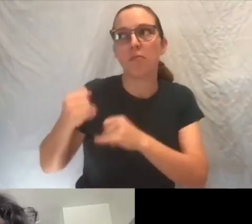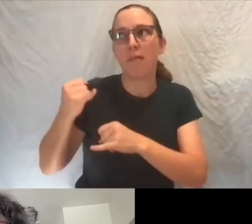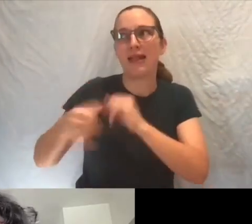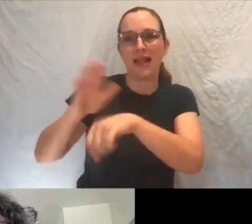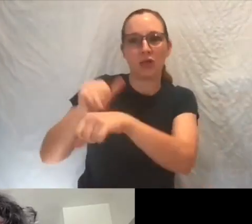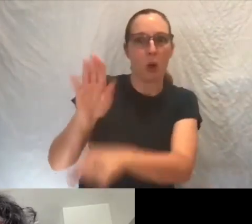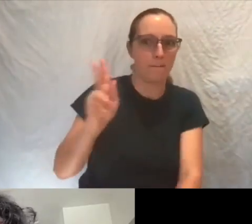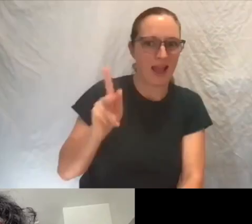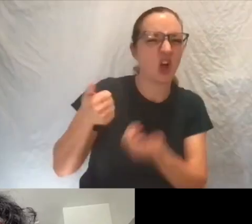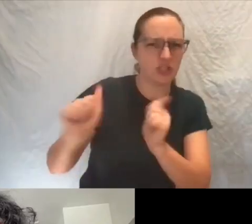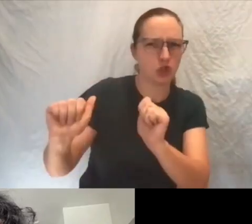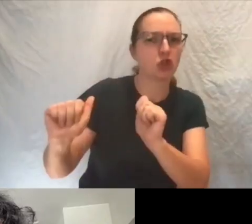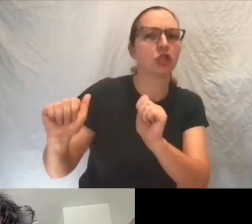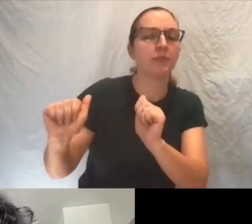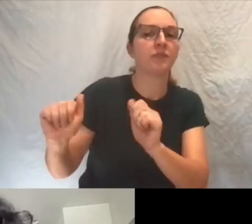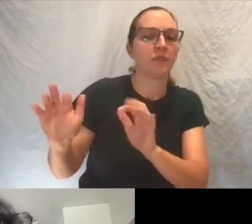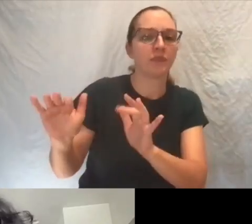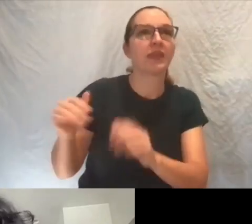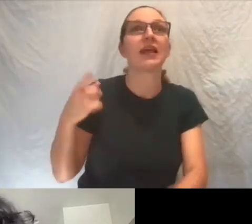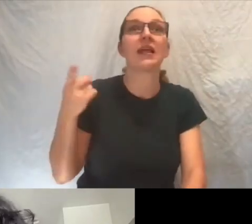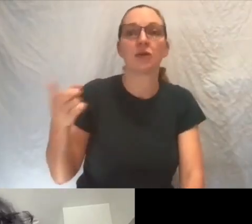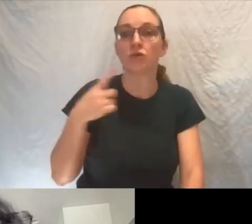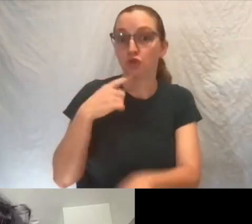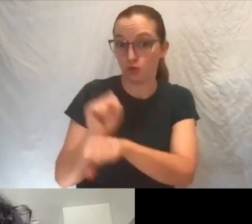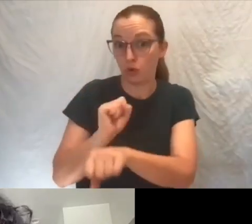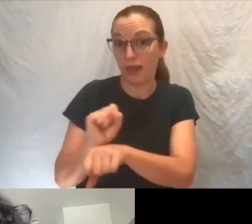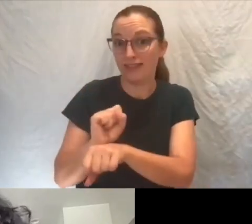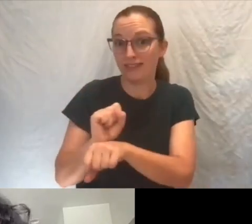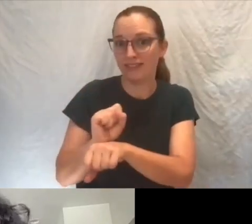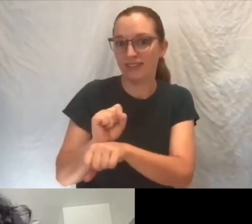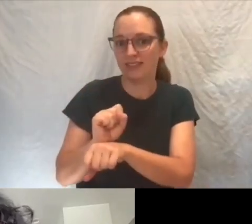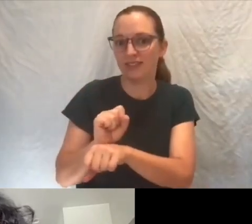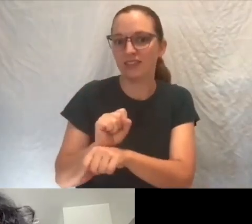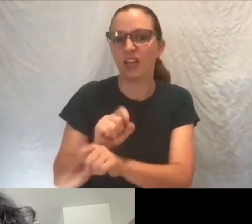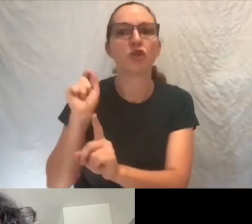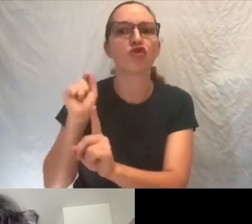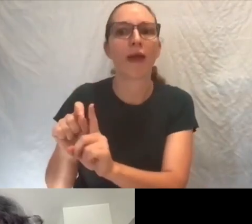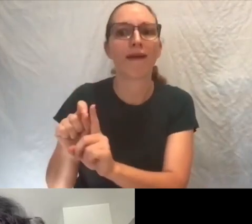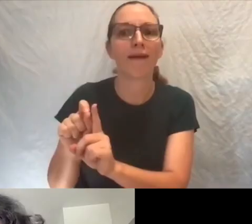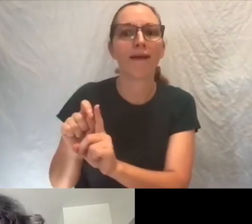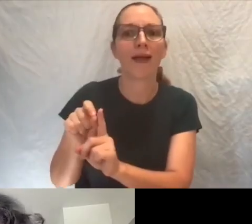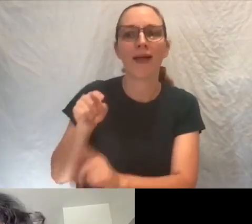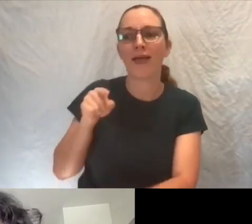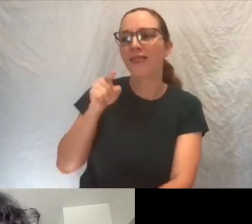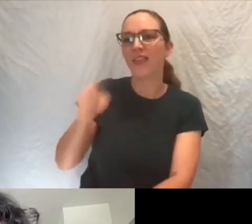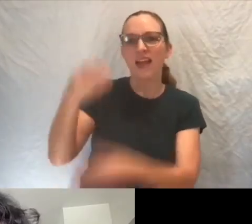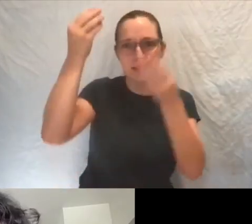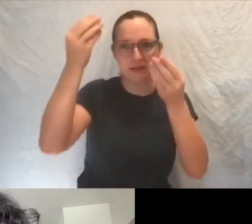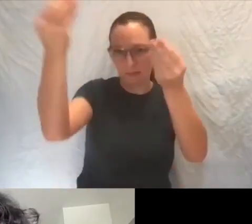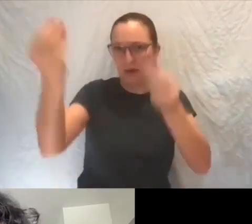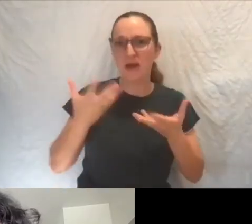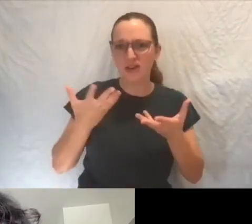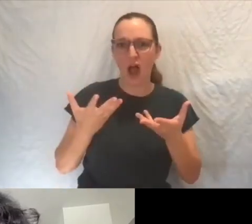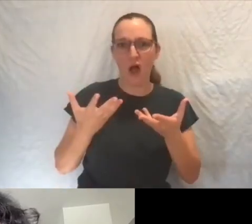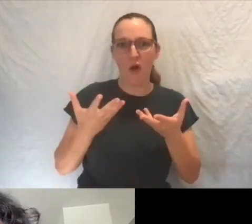callback, it was actually a trick. It was them telling me that I got the part,